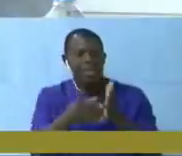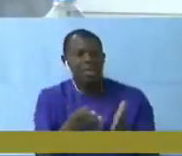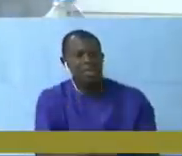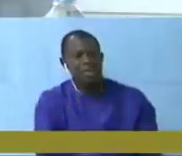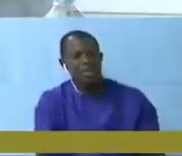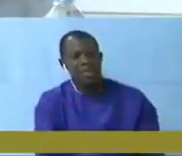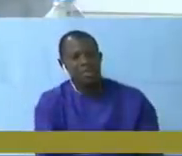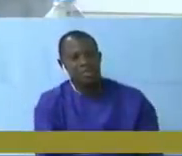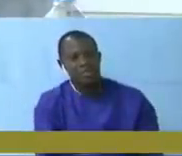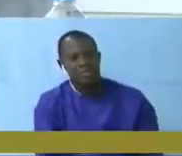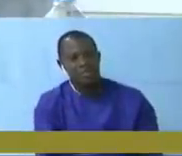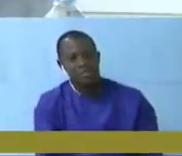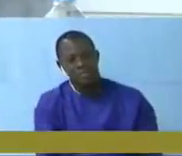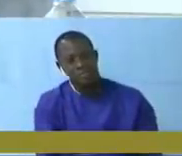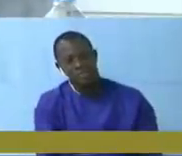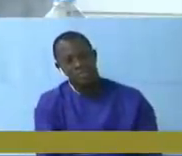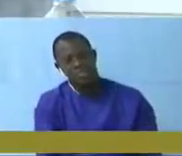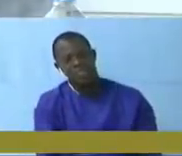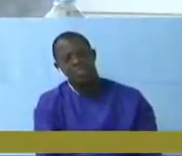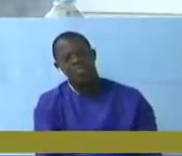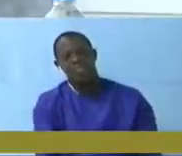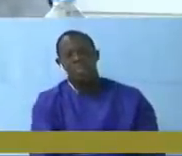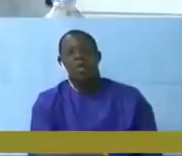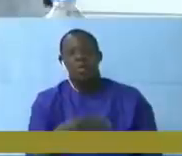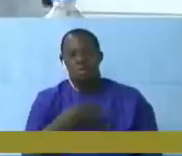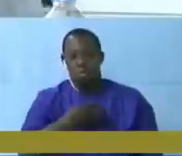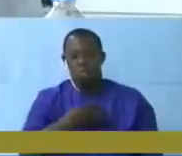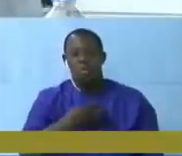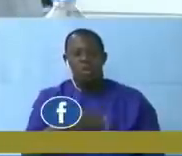Illiteracy was at its highest, that's at page